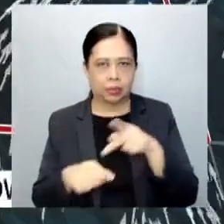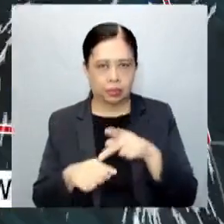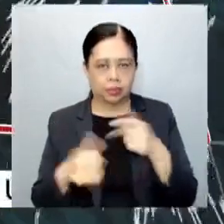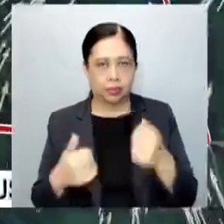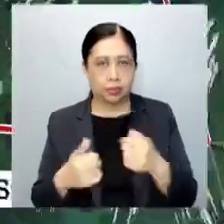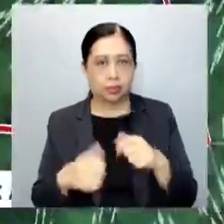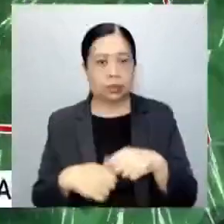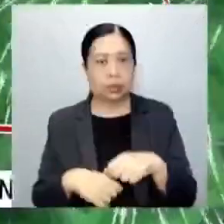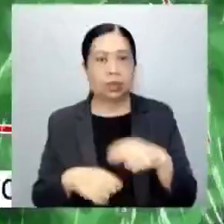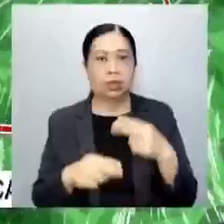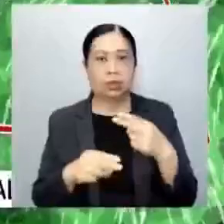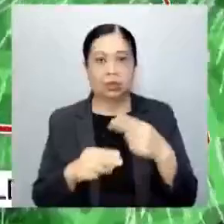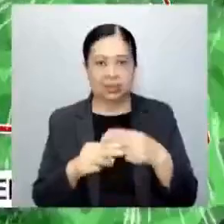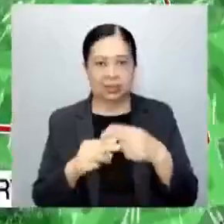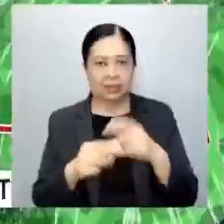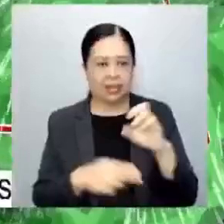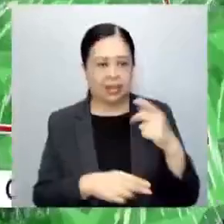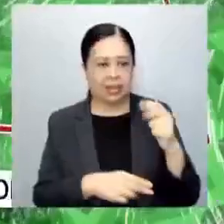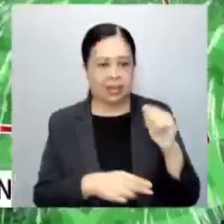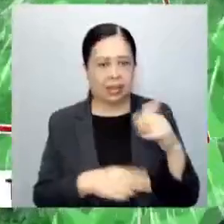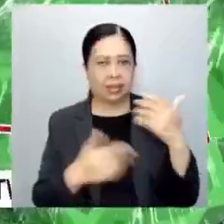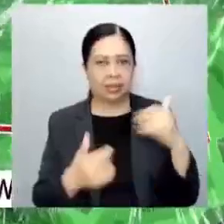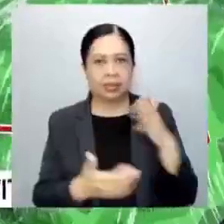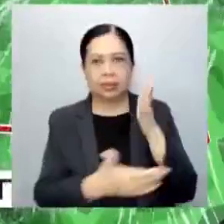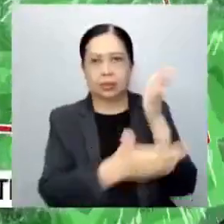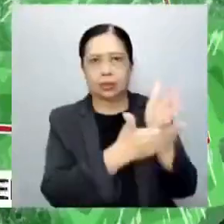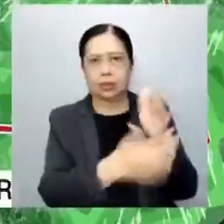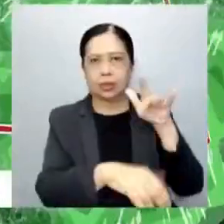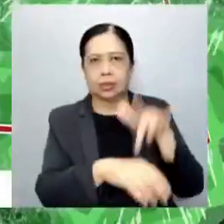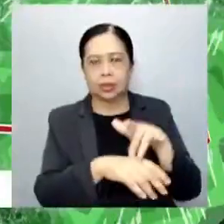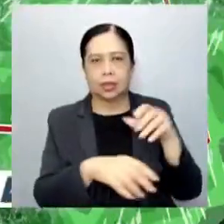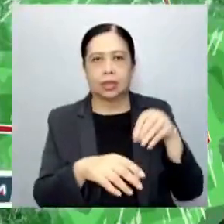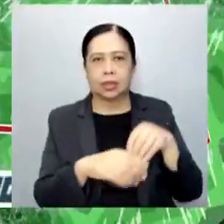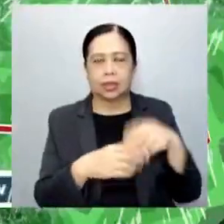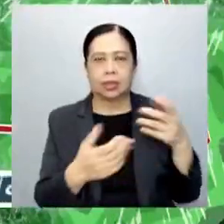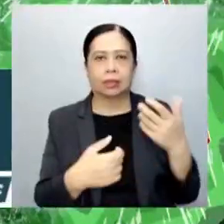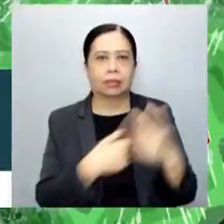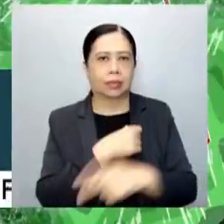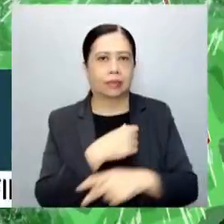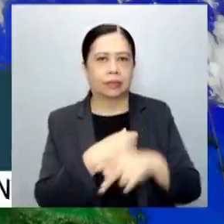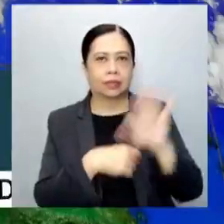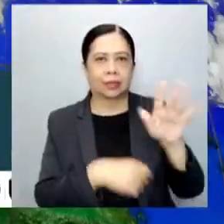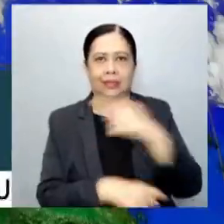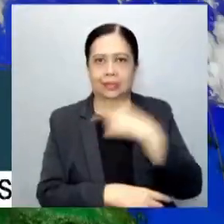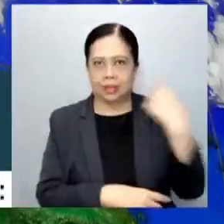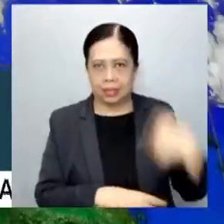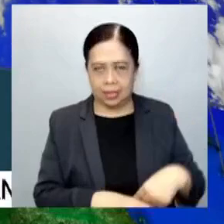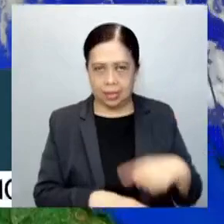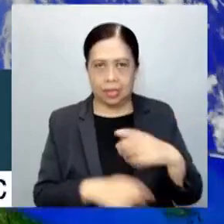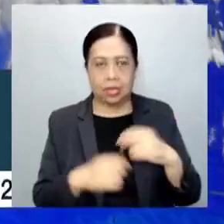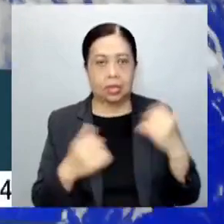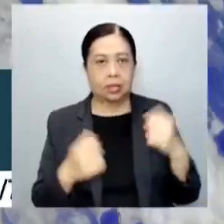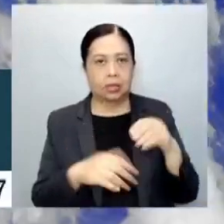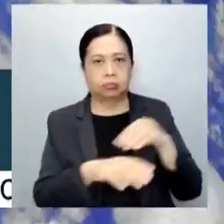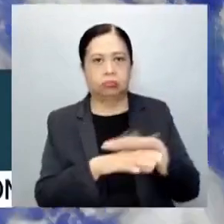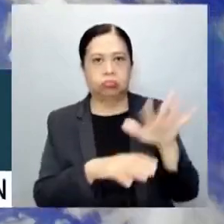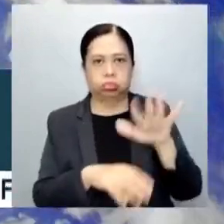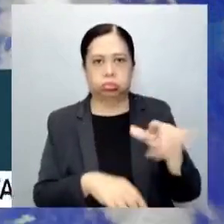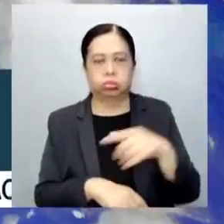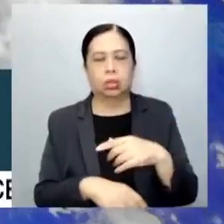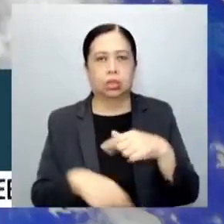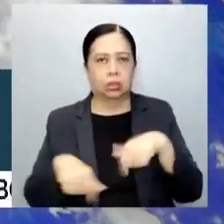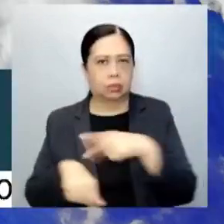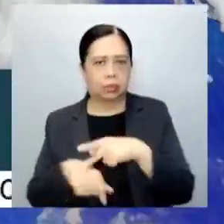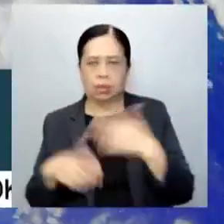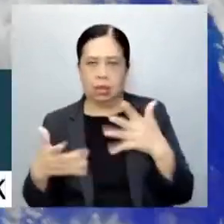Doksuri, locally called Egay, has made landfall over Fujian province in southeastern China and is not affecting the country anymore.